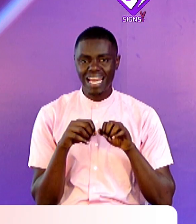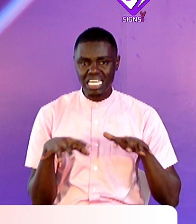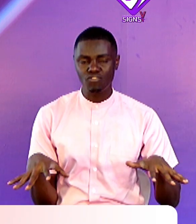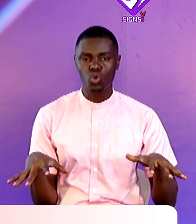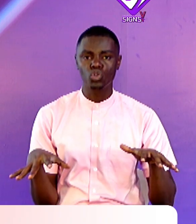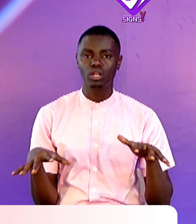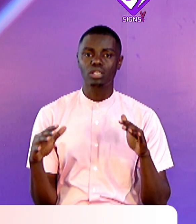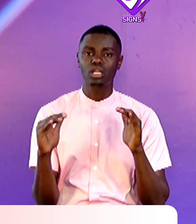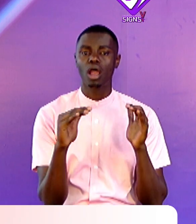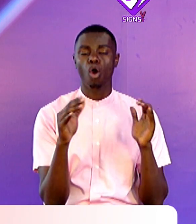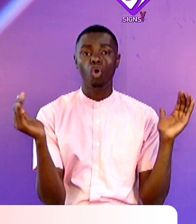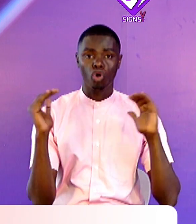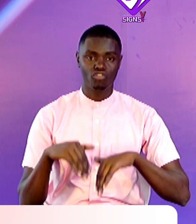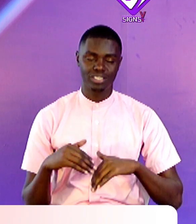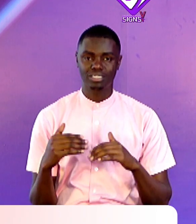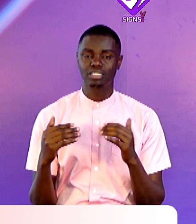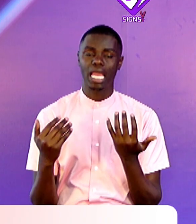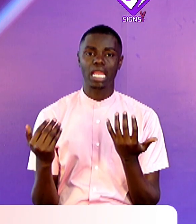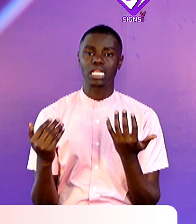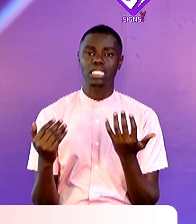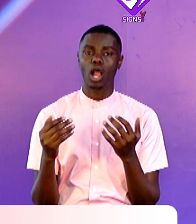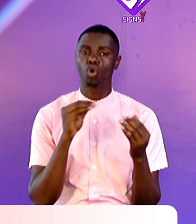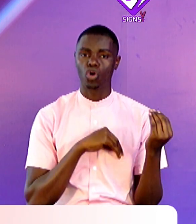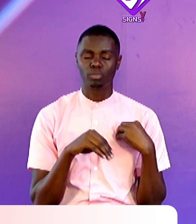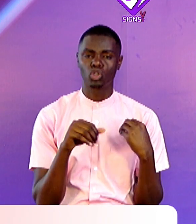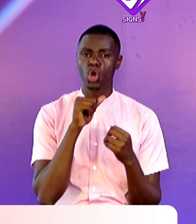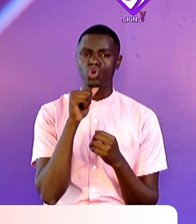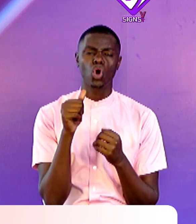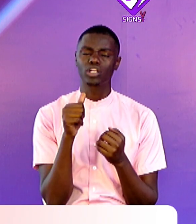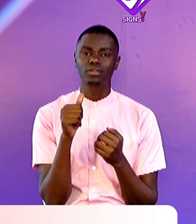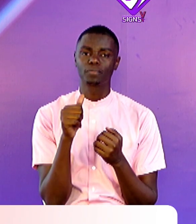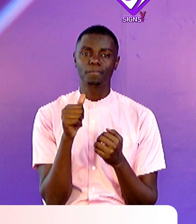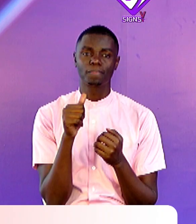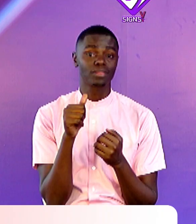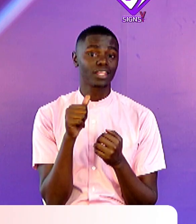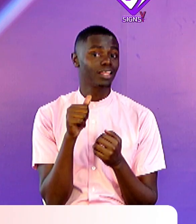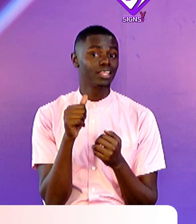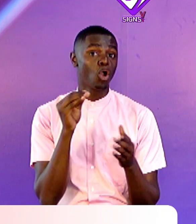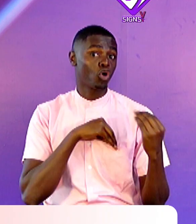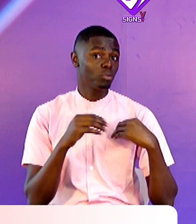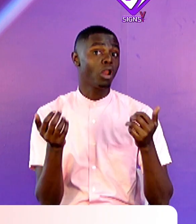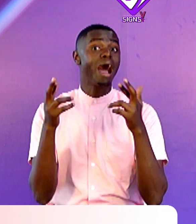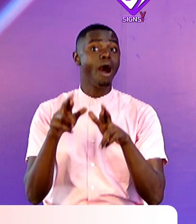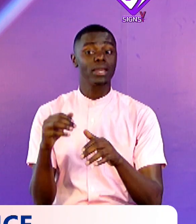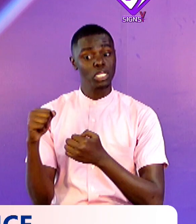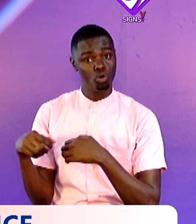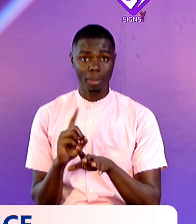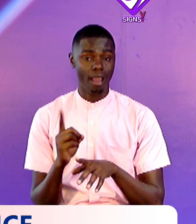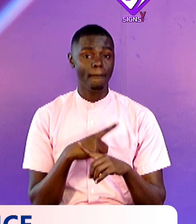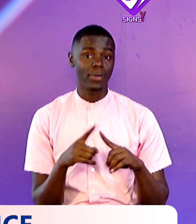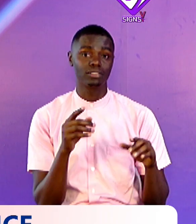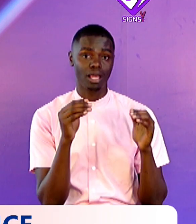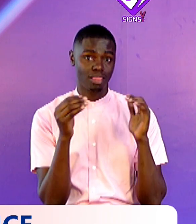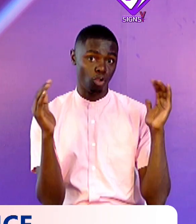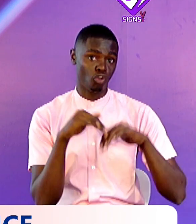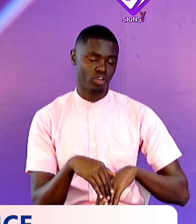It's happening in Homa Bay. Of course, not the corruption, but the devolution conference. The